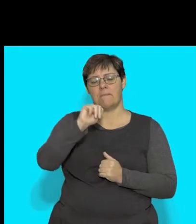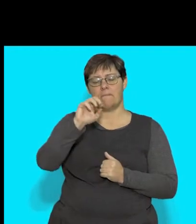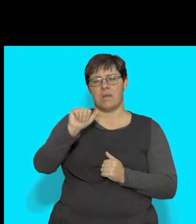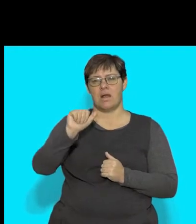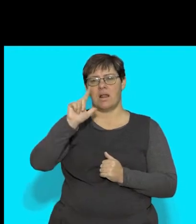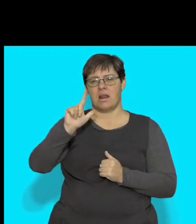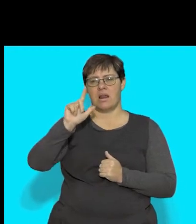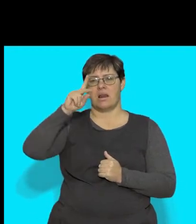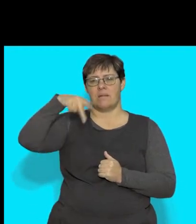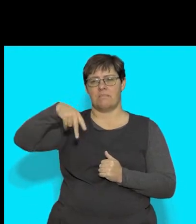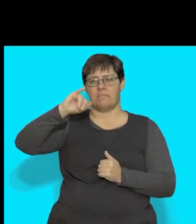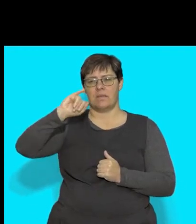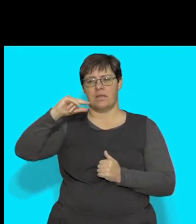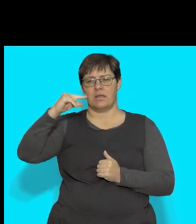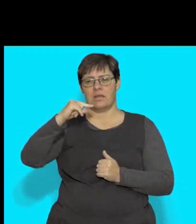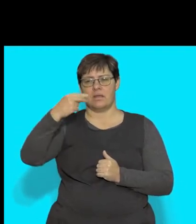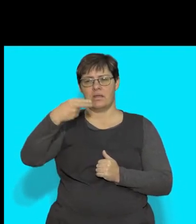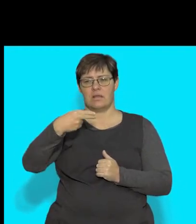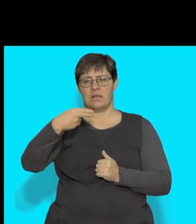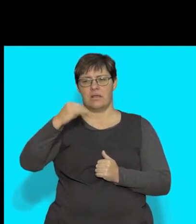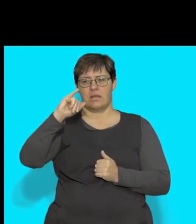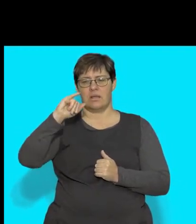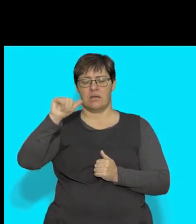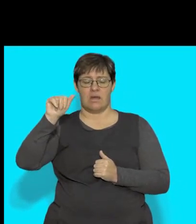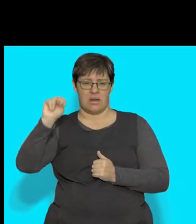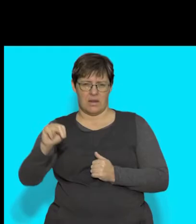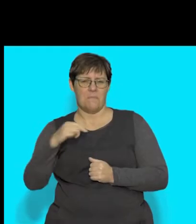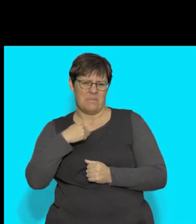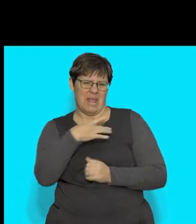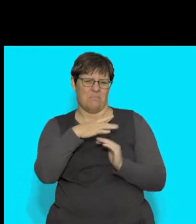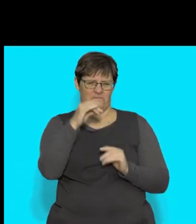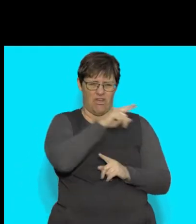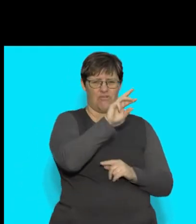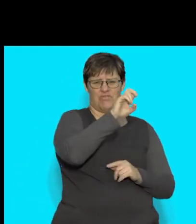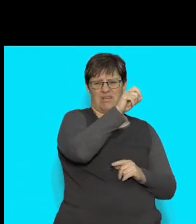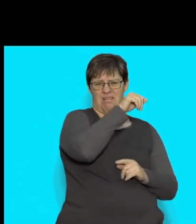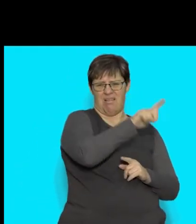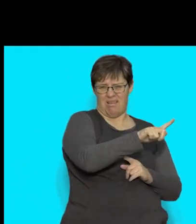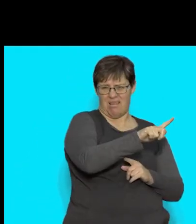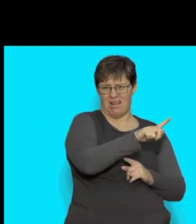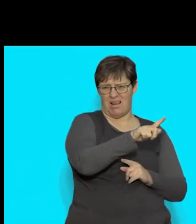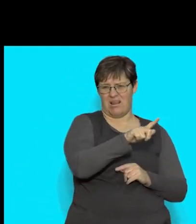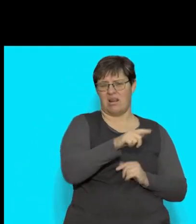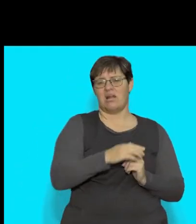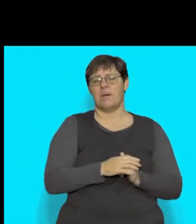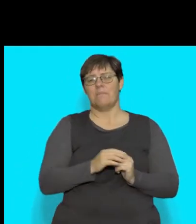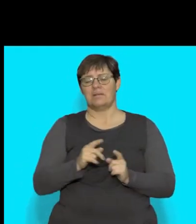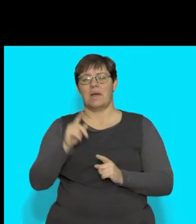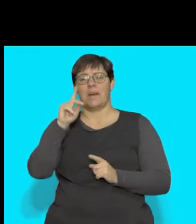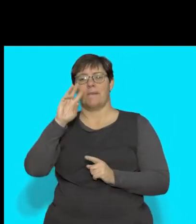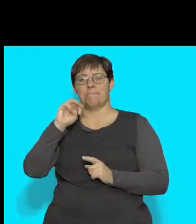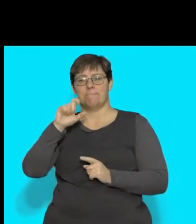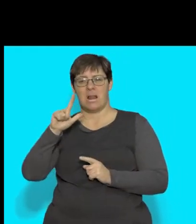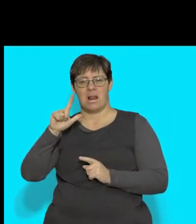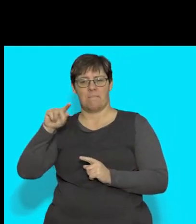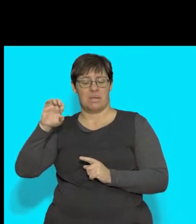Malpighian corpuscle. Right, I prefer the renal corpuscle, but this is called the Malpighian.